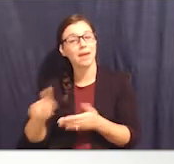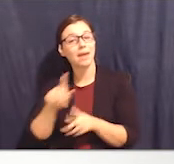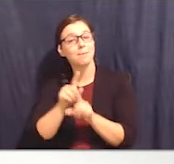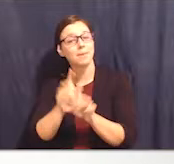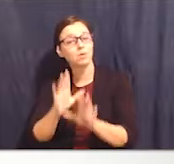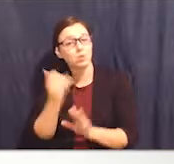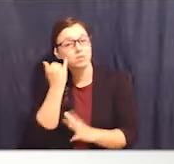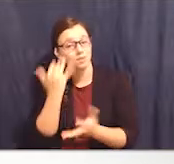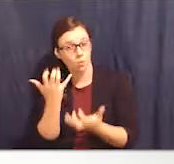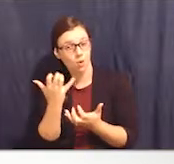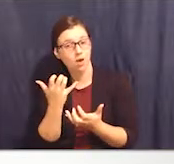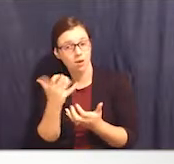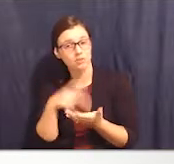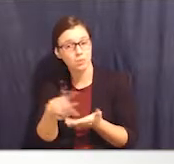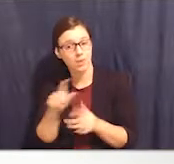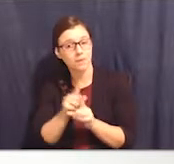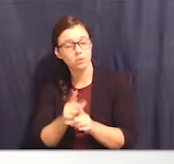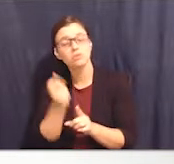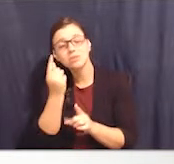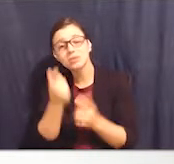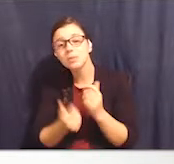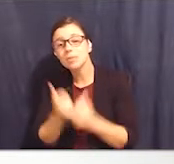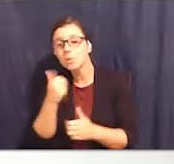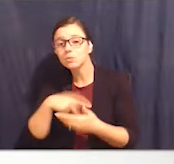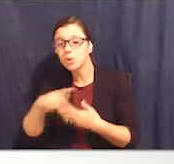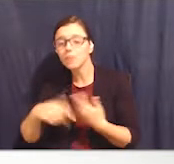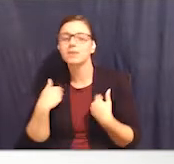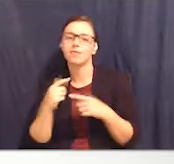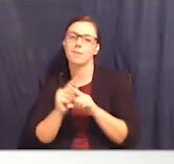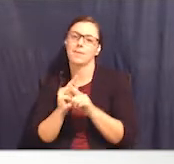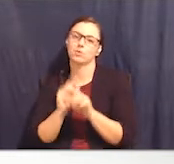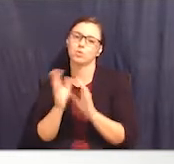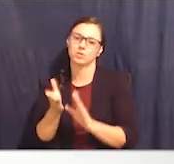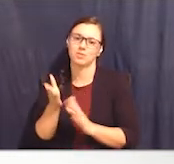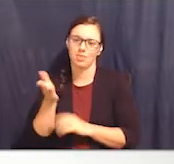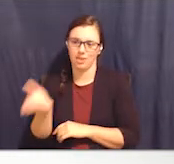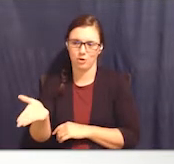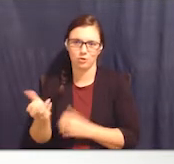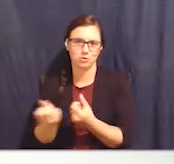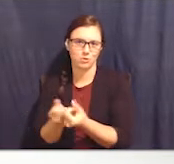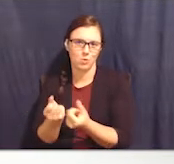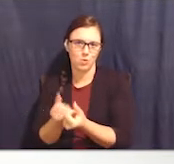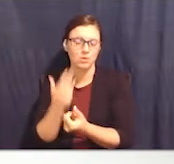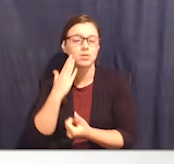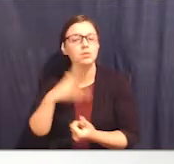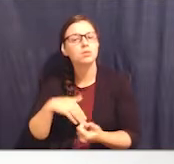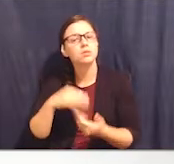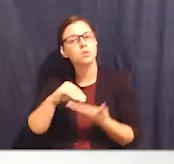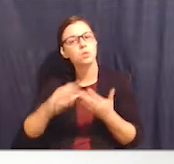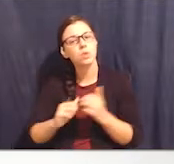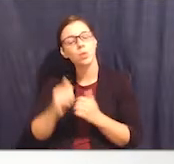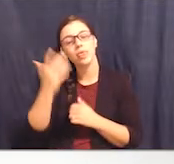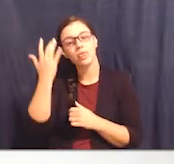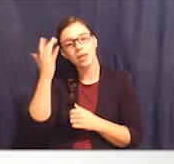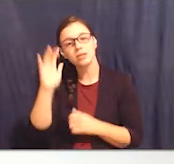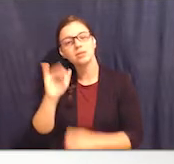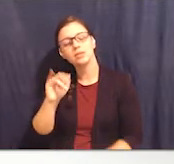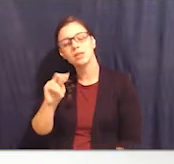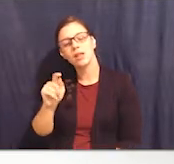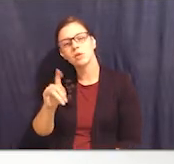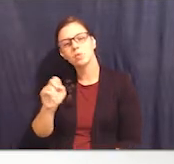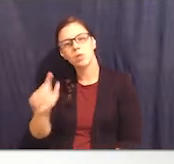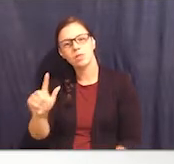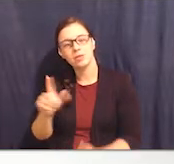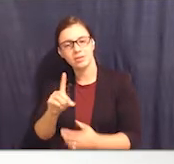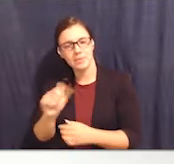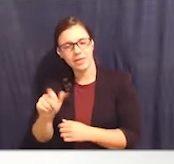post-secondary programs, and they're for students with intellectual disabilities. But I'm going to tell you more. And you see here,